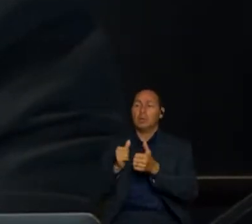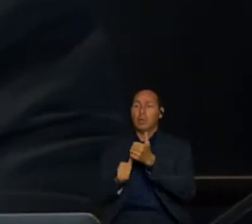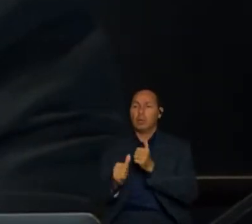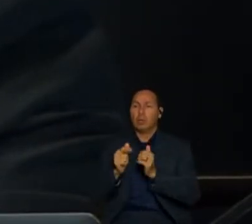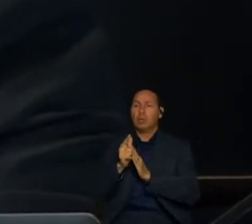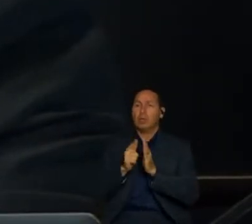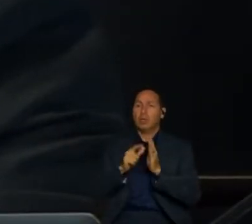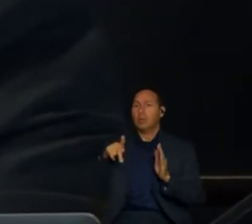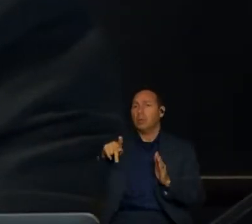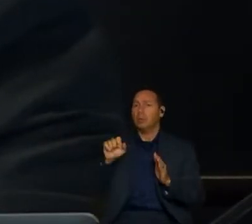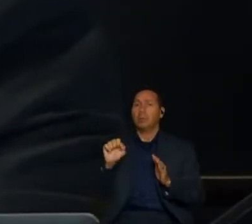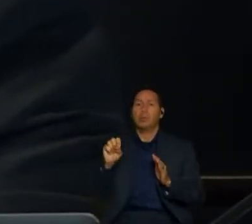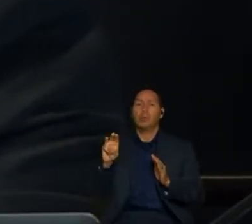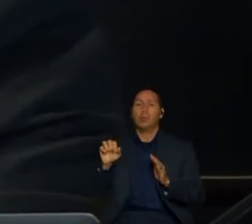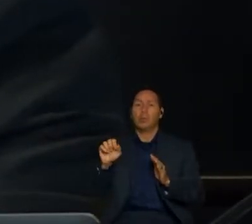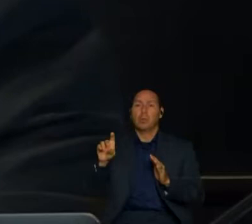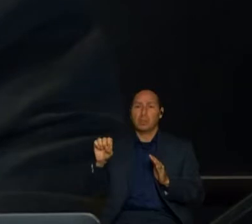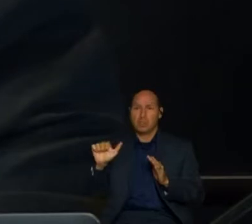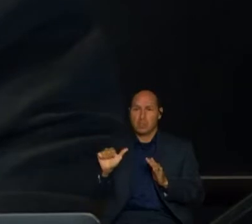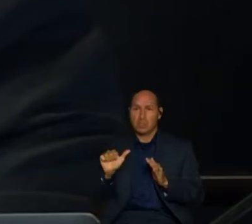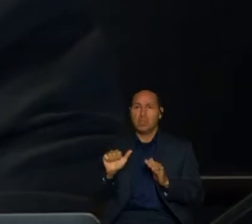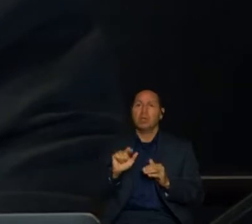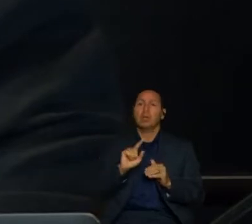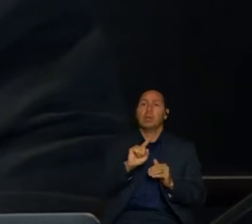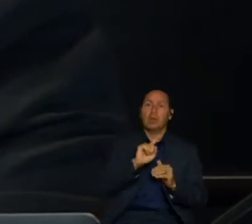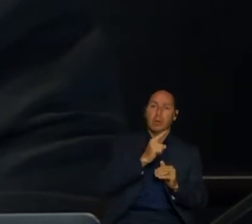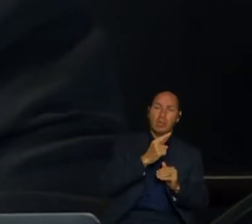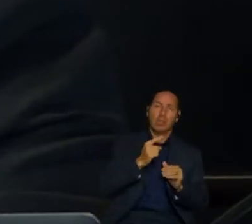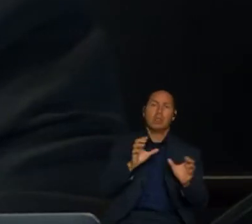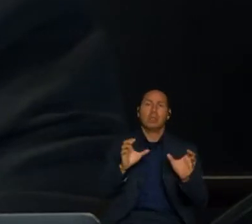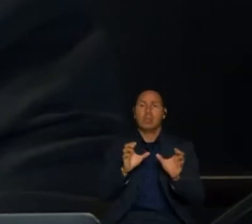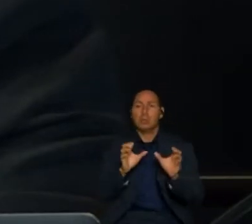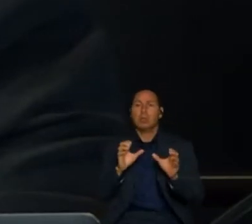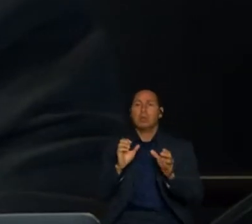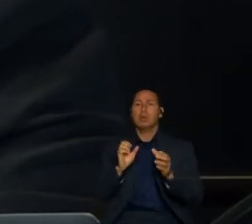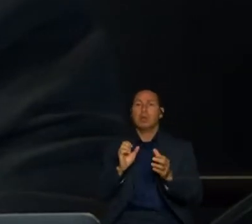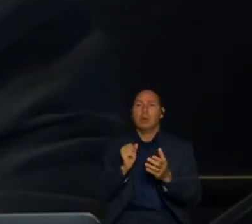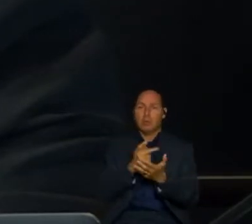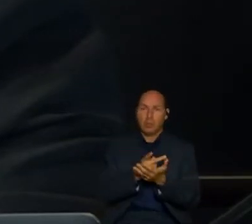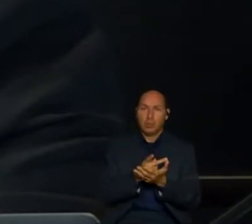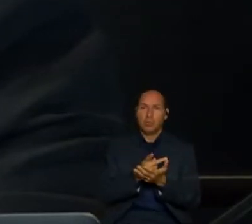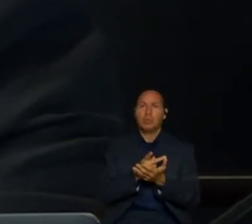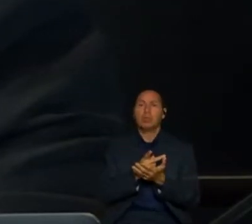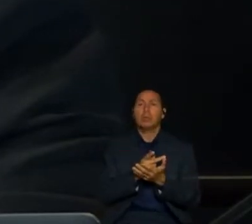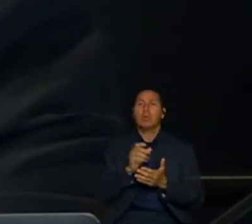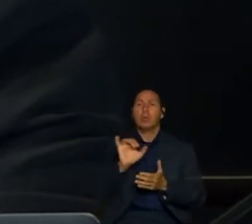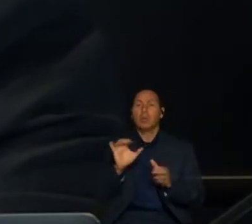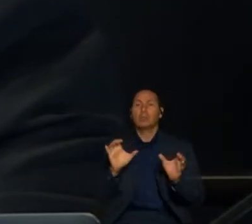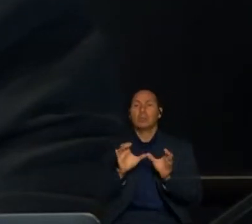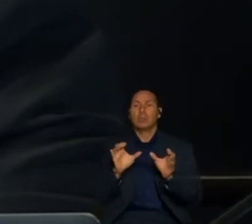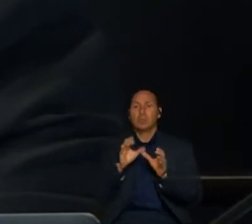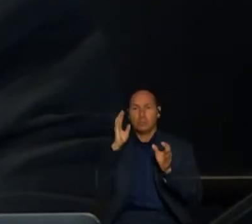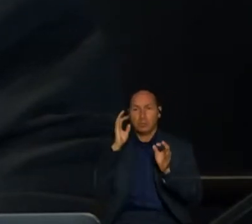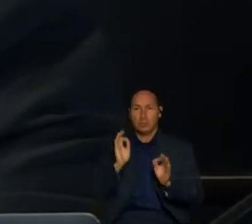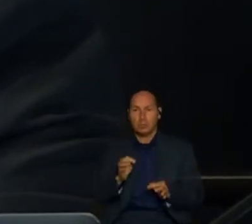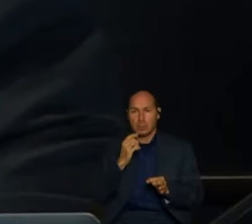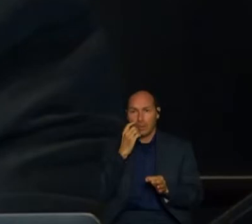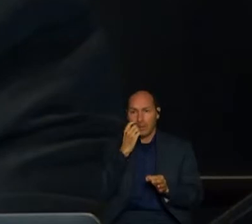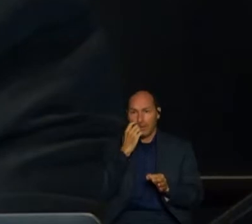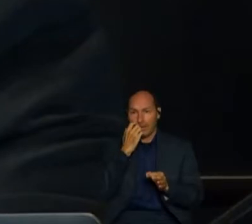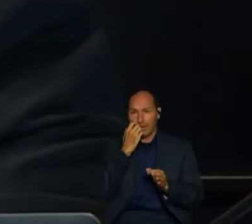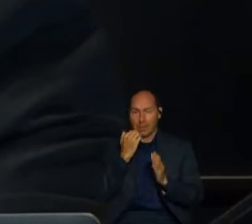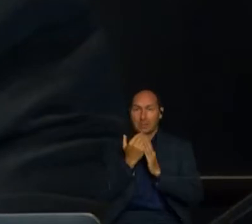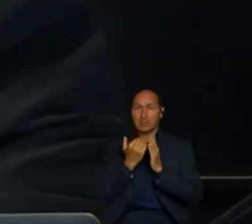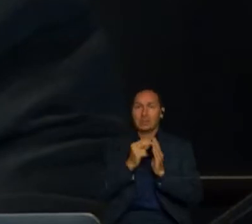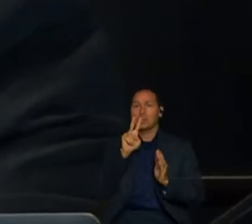including one, any certification determination authorized by PROMESA, including certification determinations under Section 206